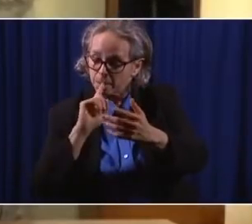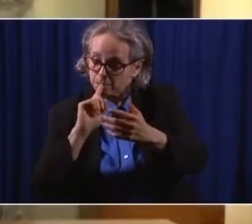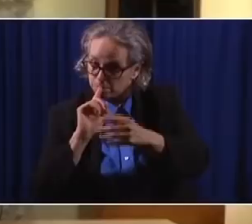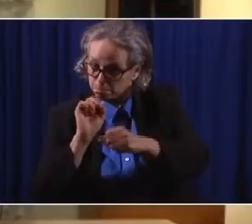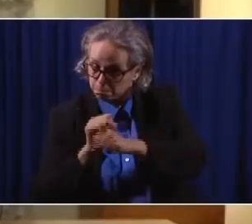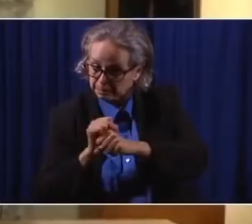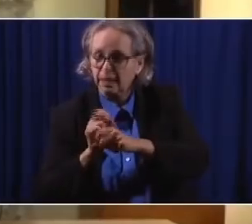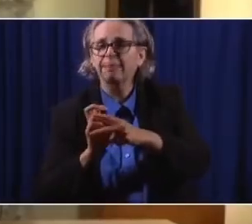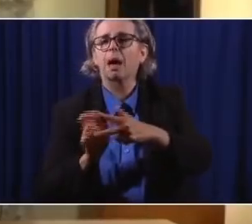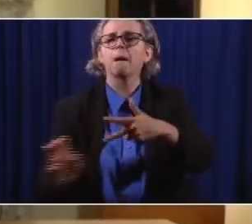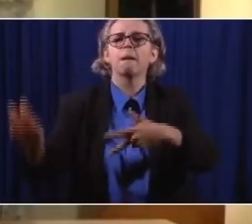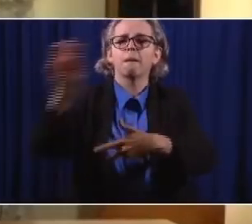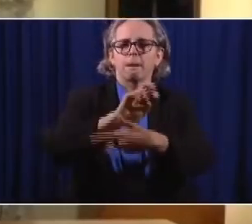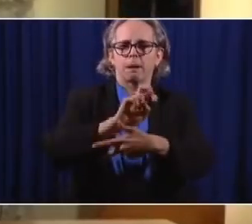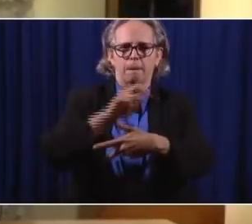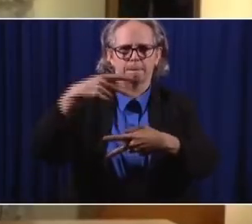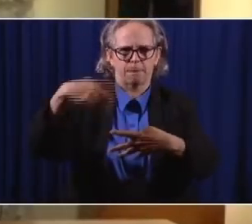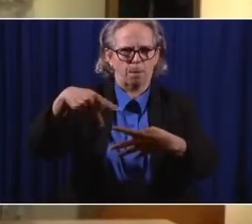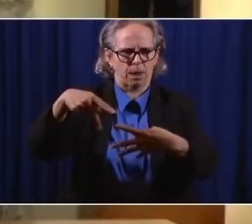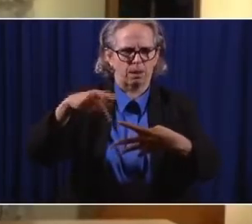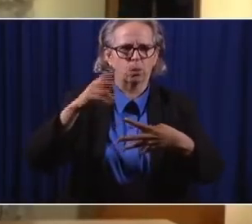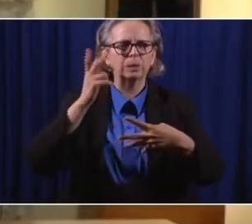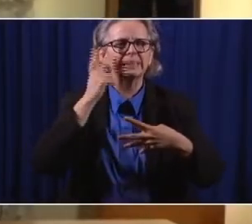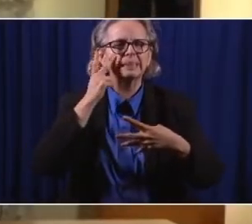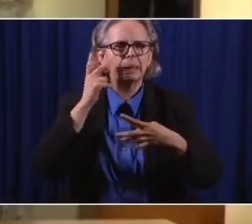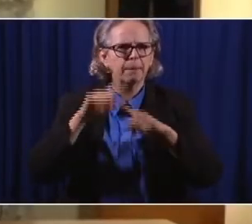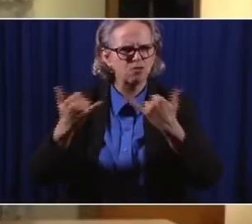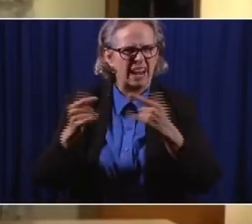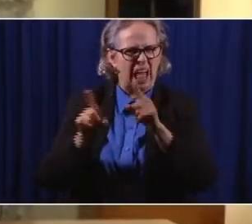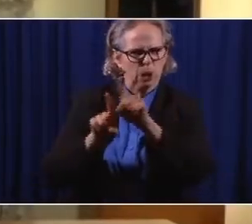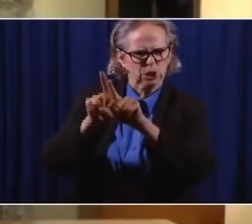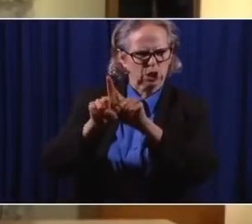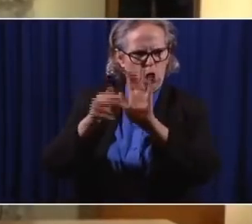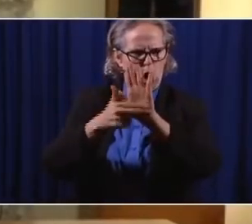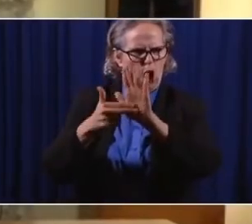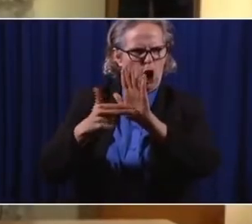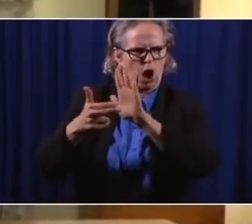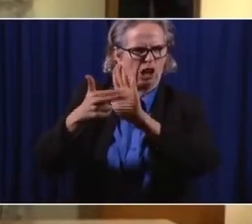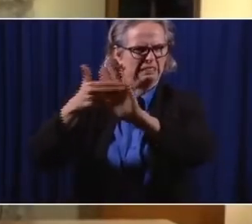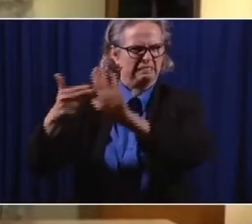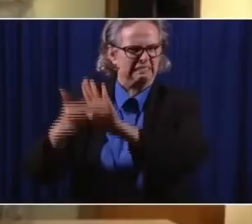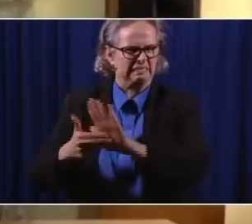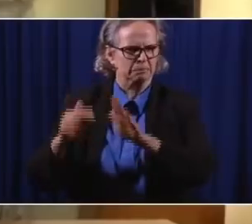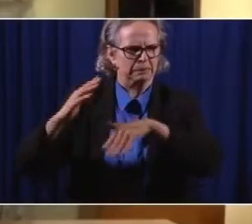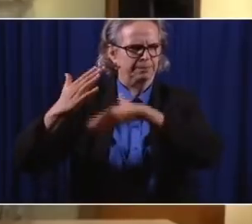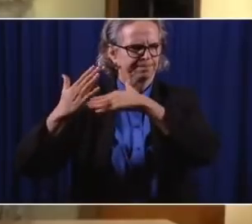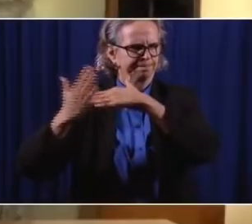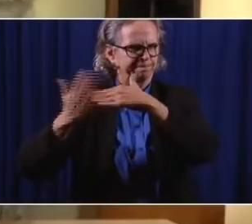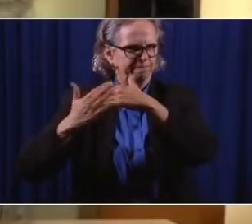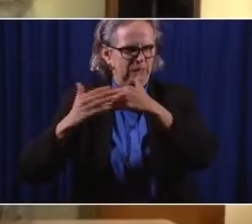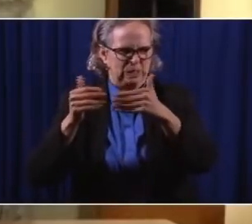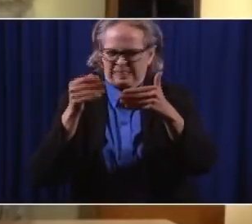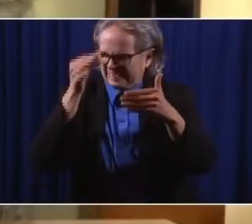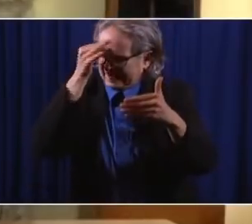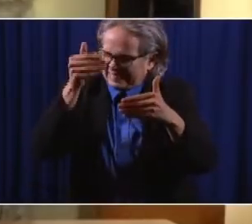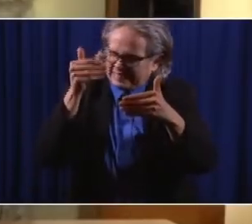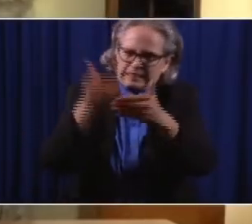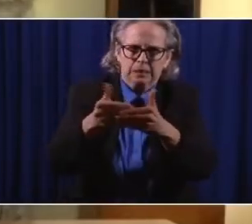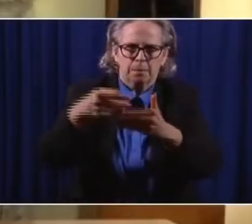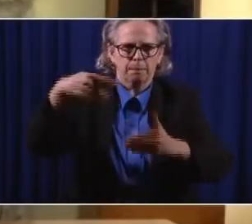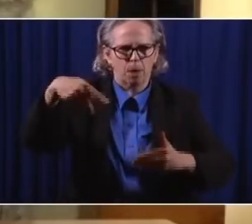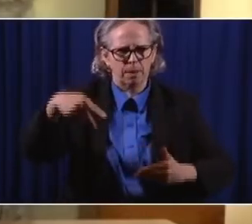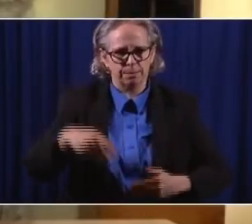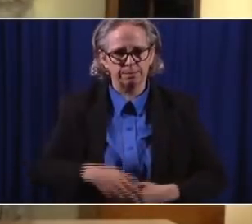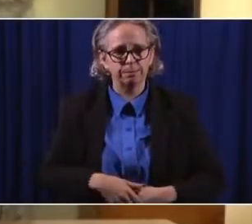happens between now and next week, and then look at next week's numbers. The new red counties are